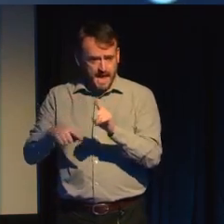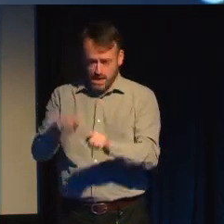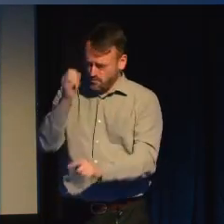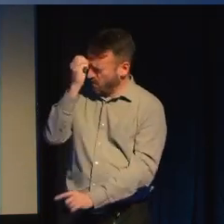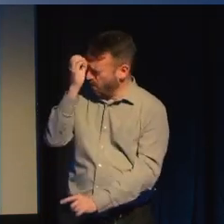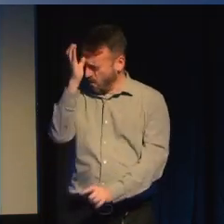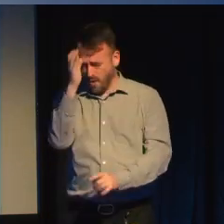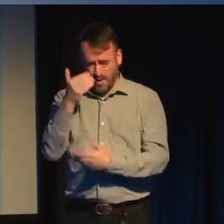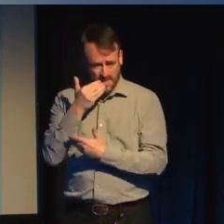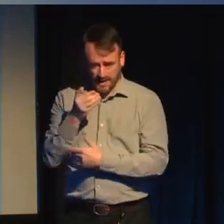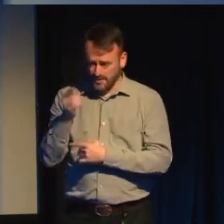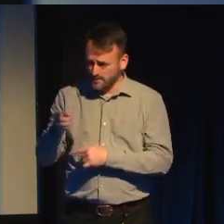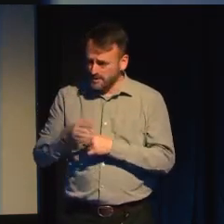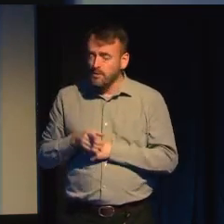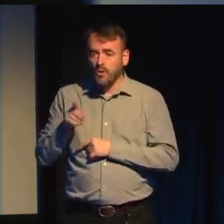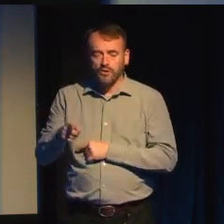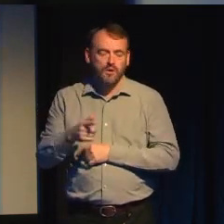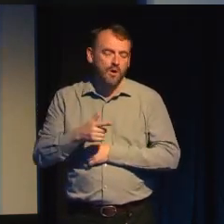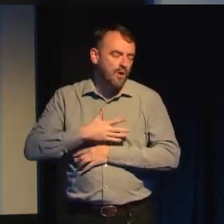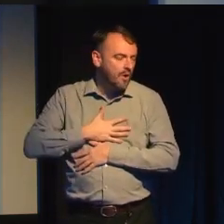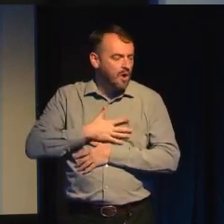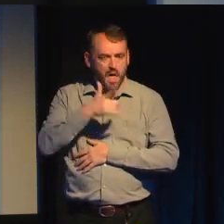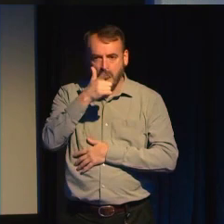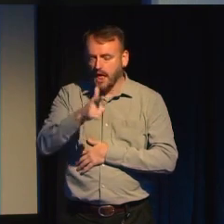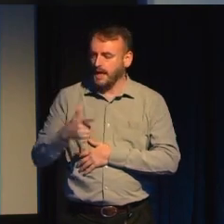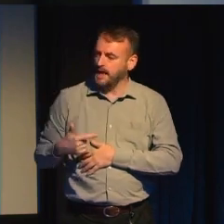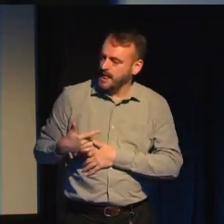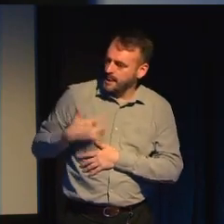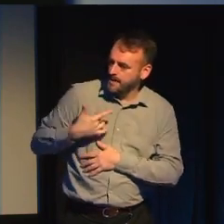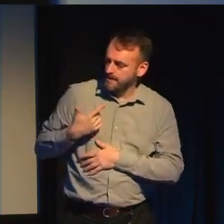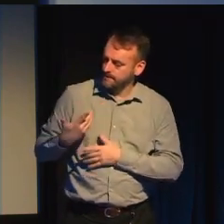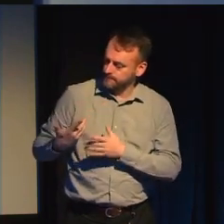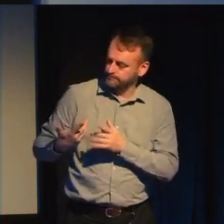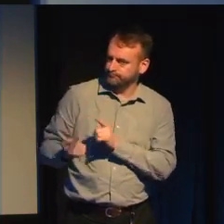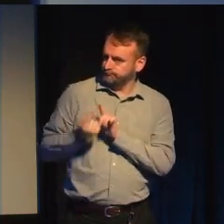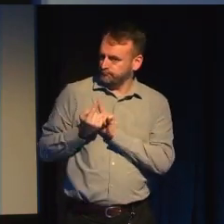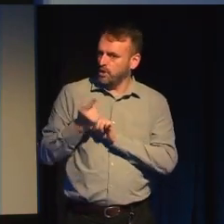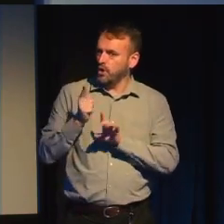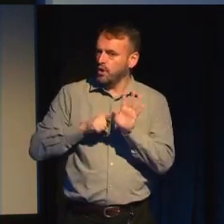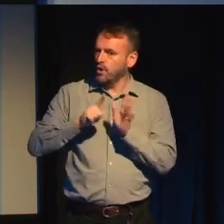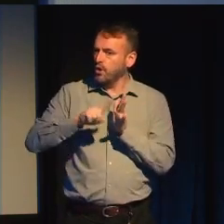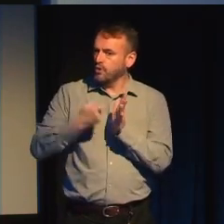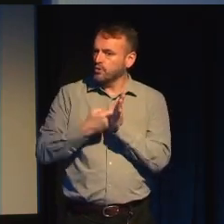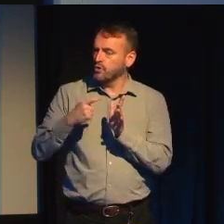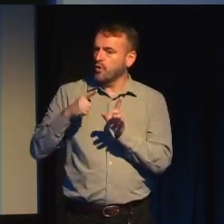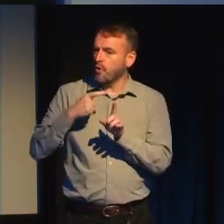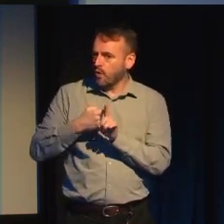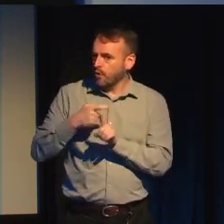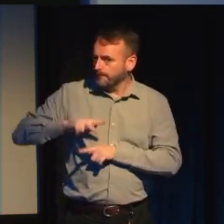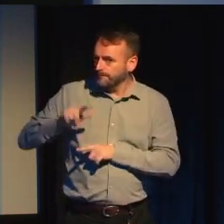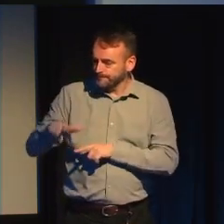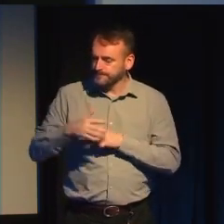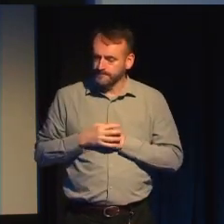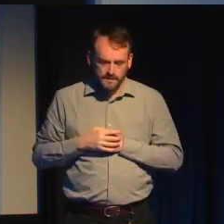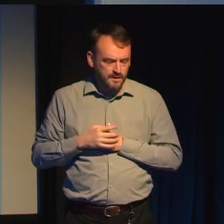pleasure of the fact that he lives in York, so he's just around the corner. And it was just terrific to be able to talk at the beginning of this project about what a fan of